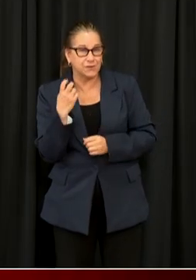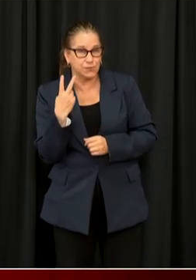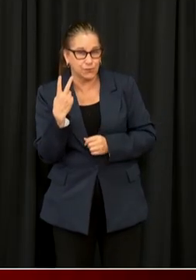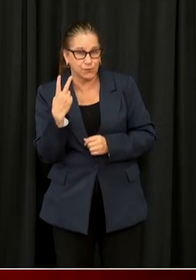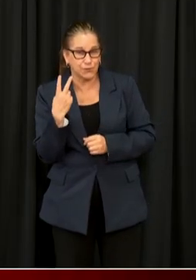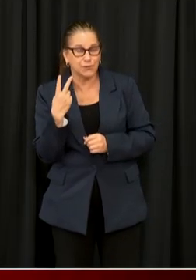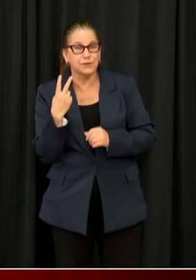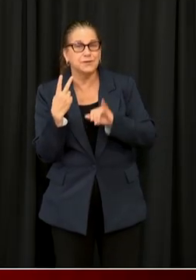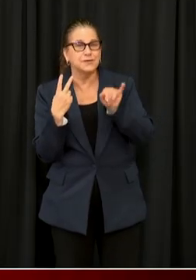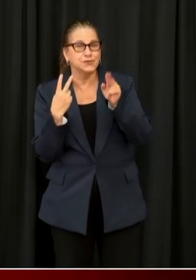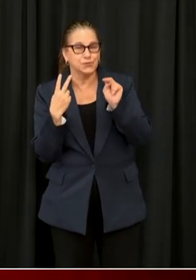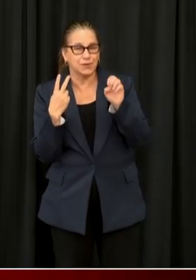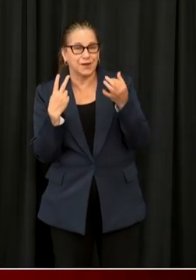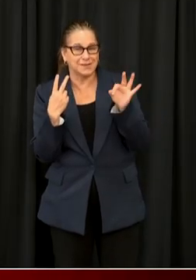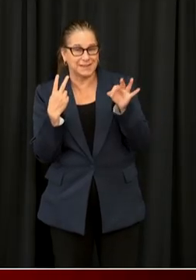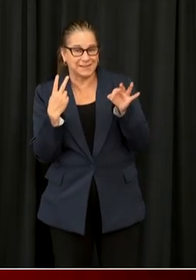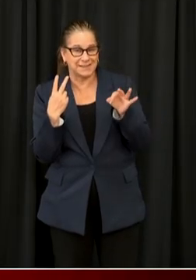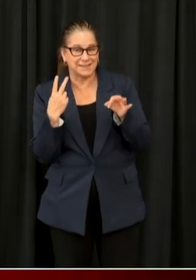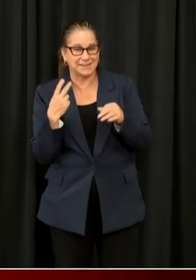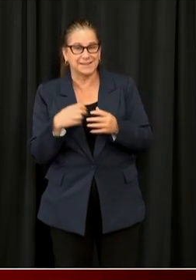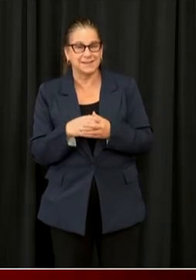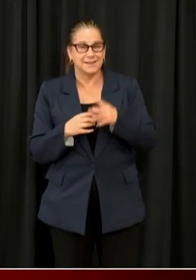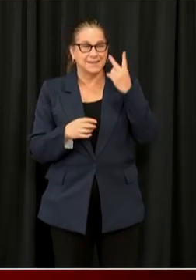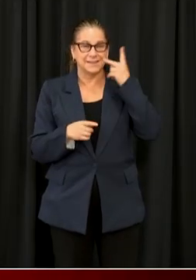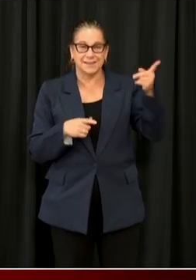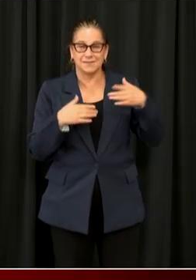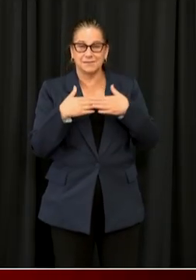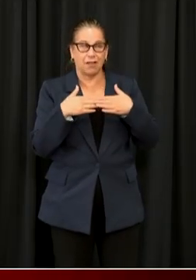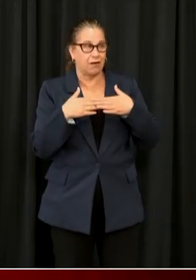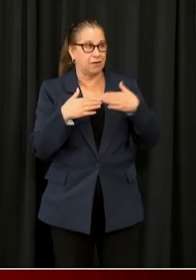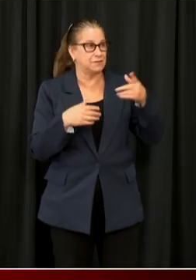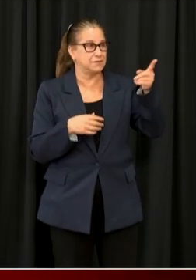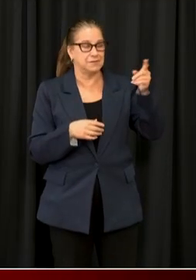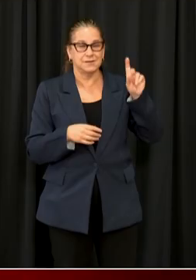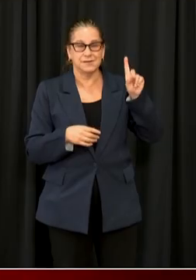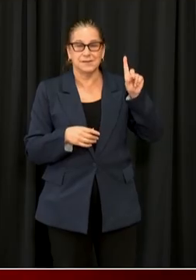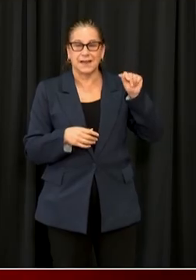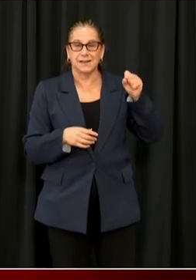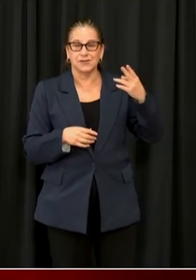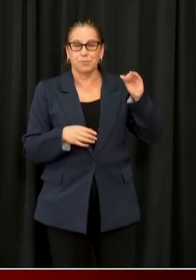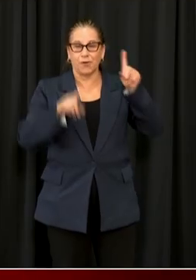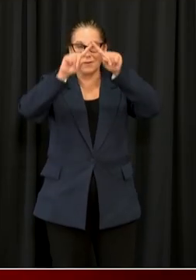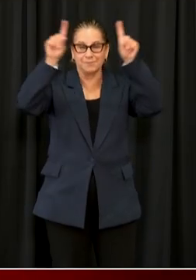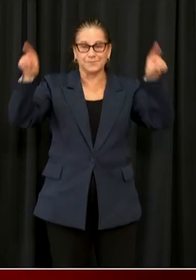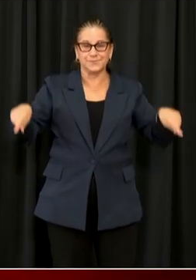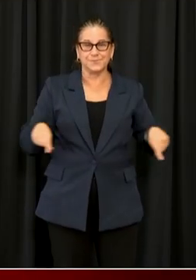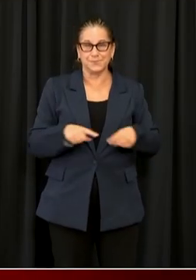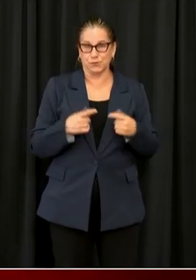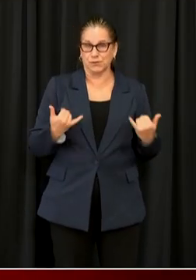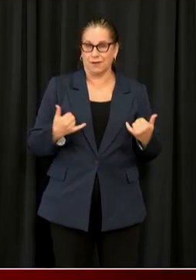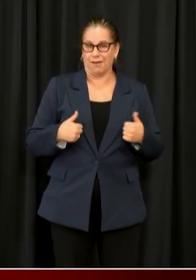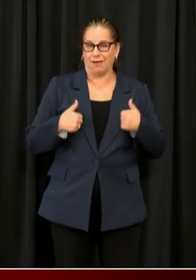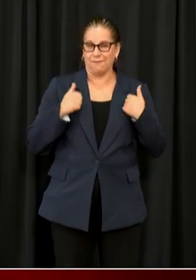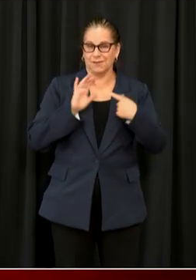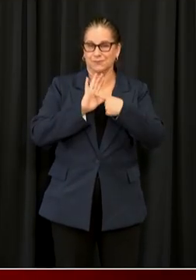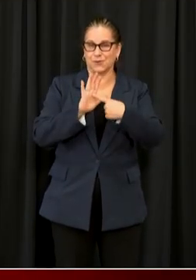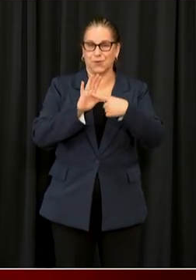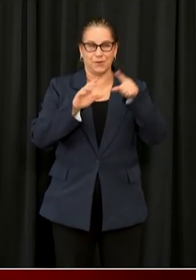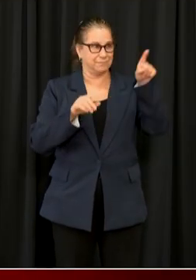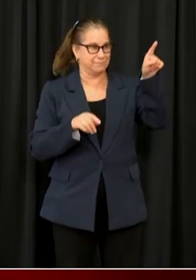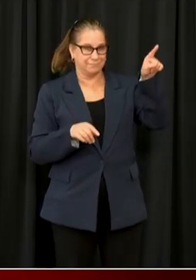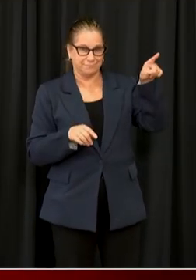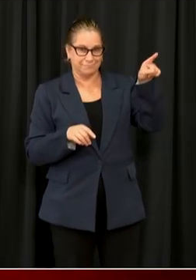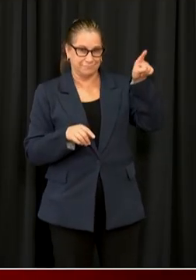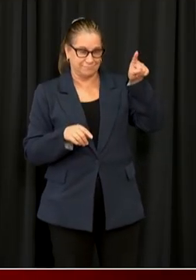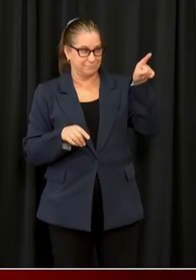the slide, the dashboard, as it has gone live today, one of the systems that will give us